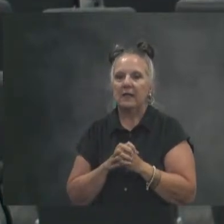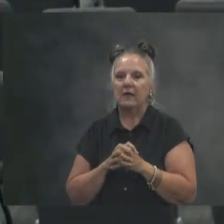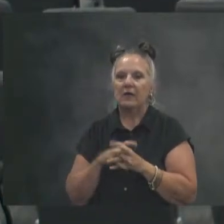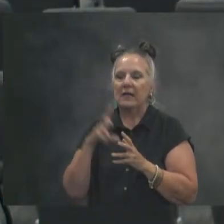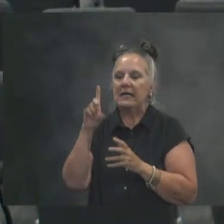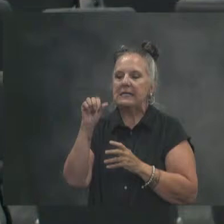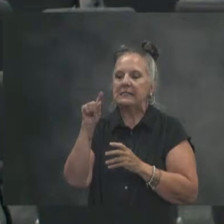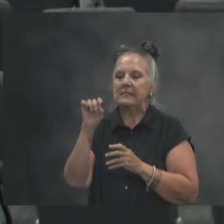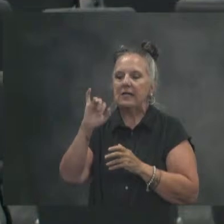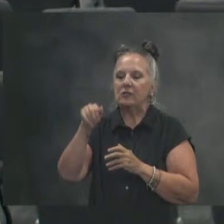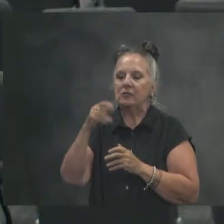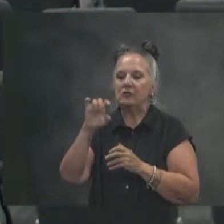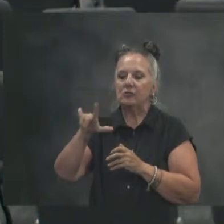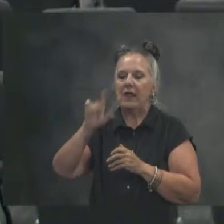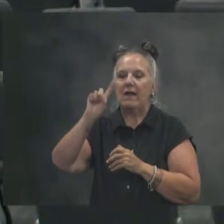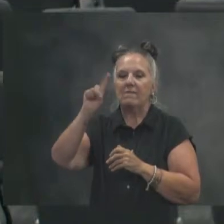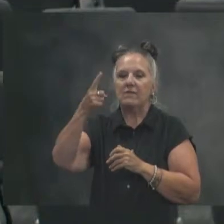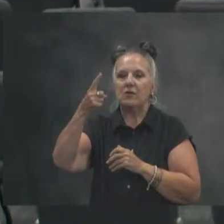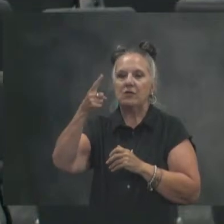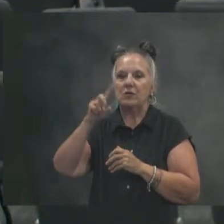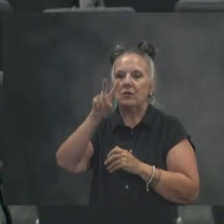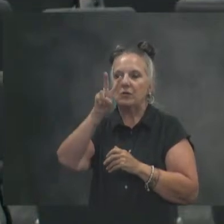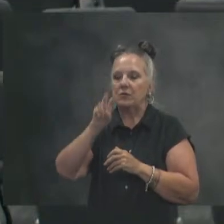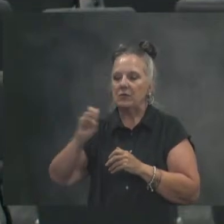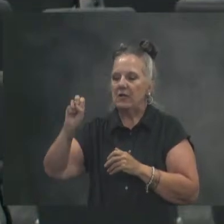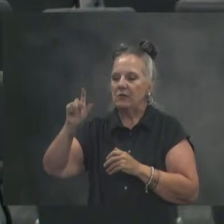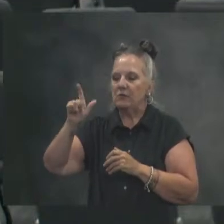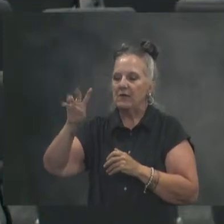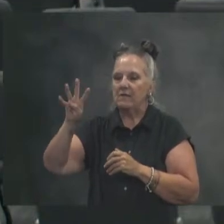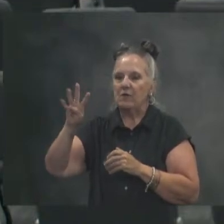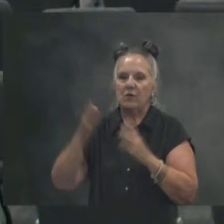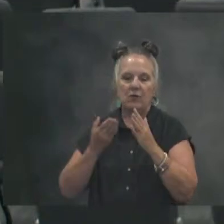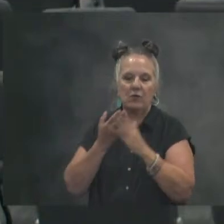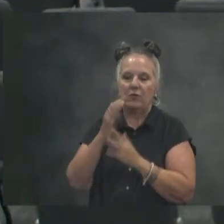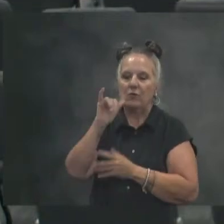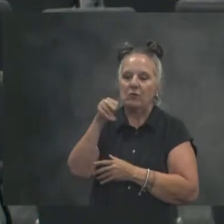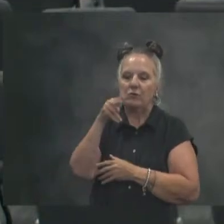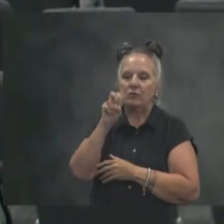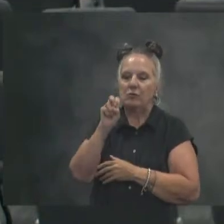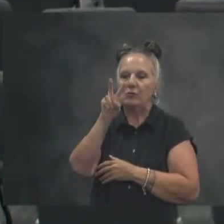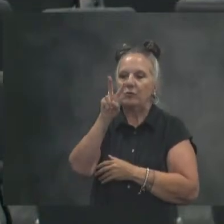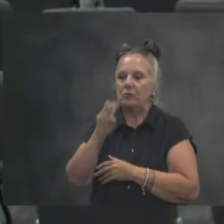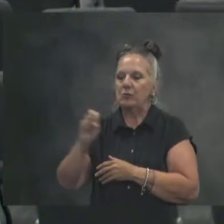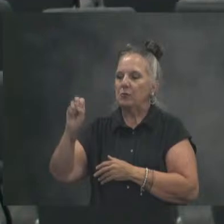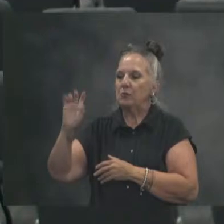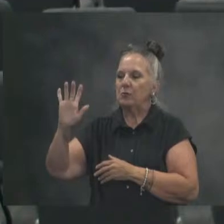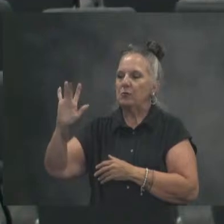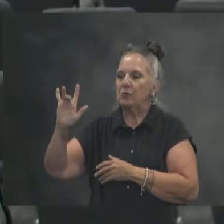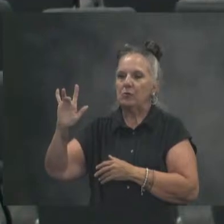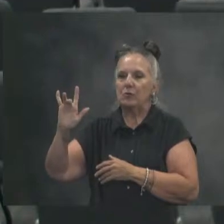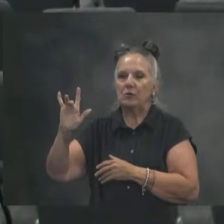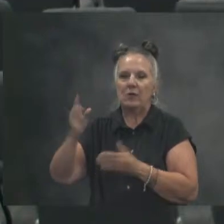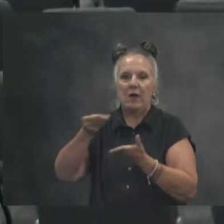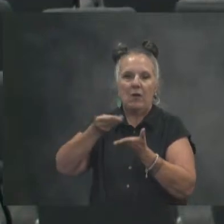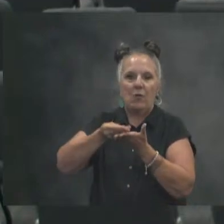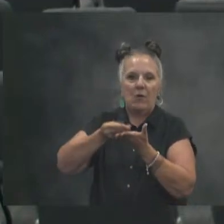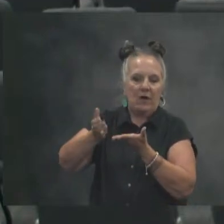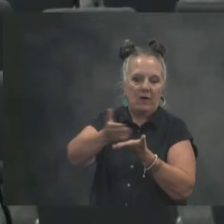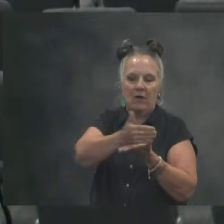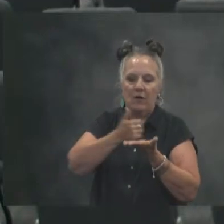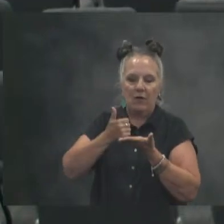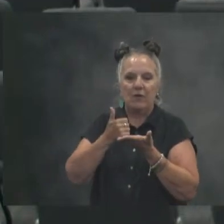July 1st, 2024 to June 30th, 2025, and wages effective July